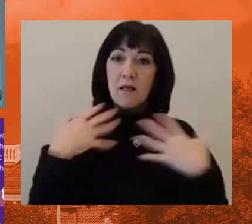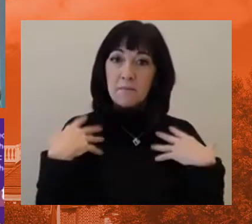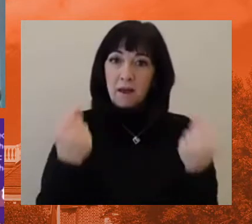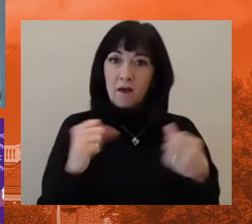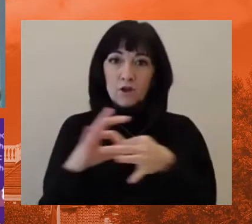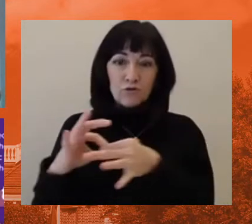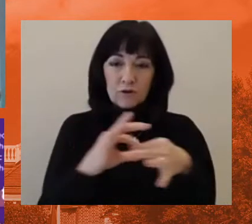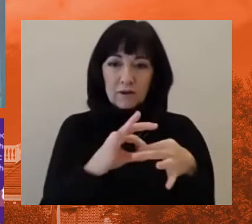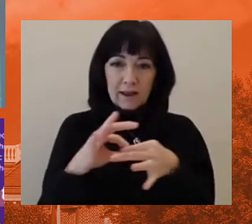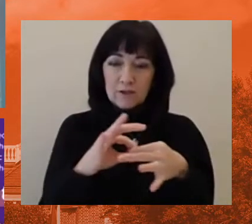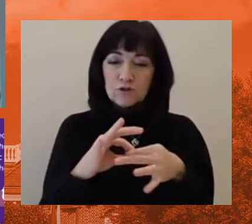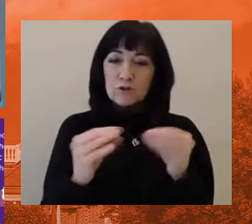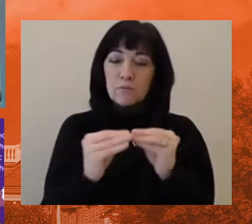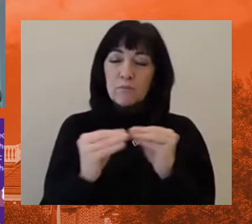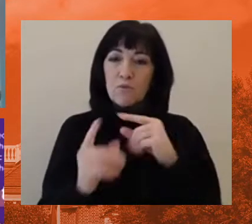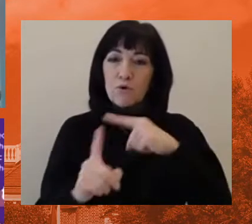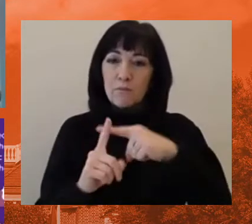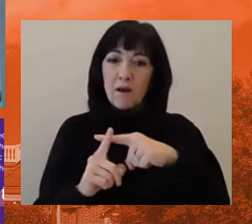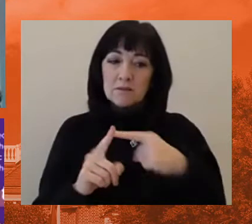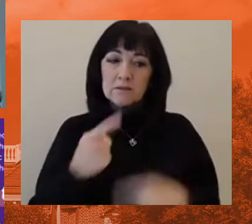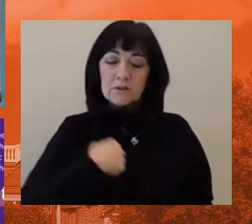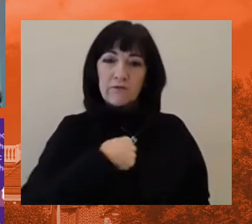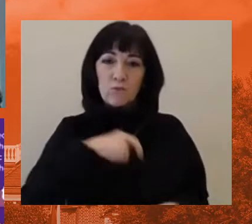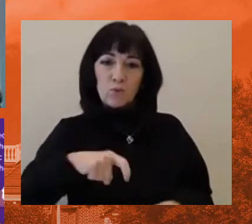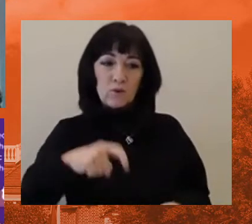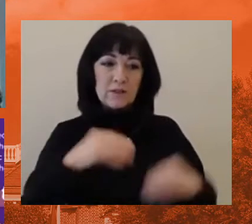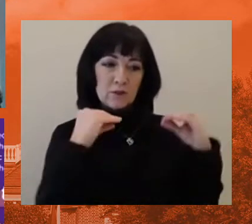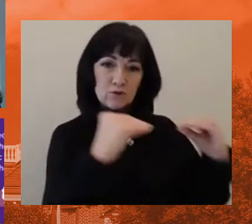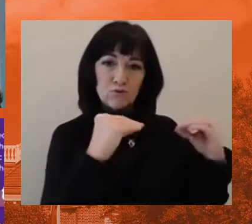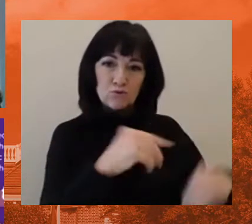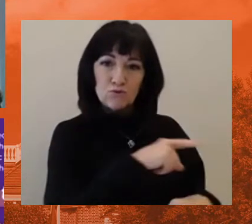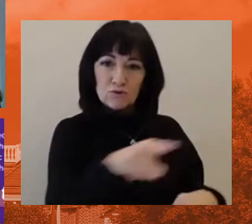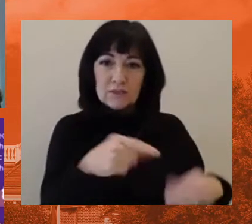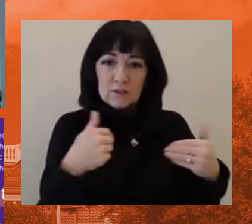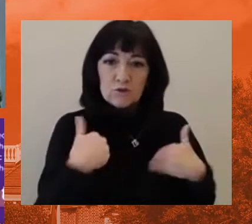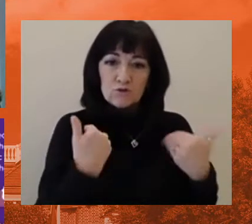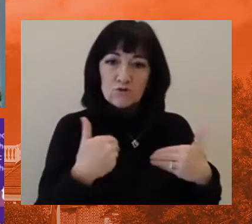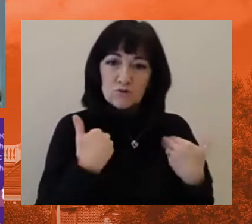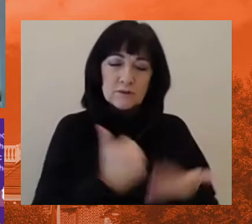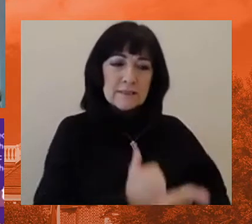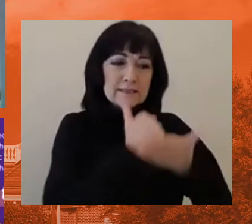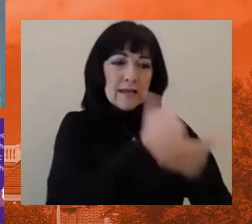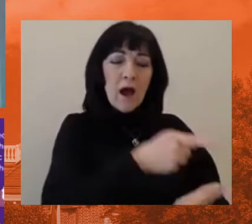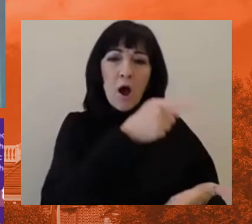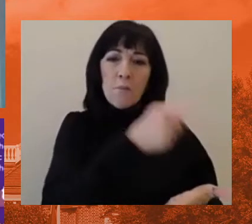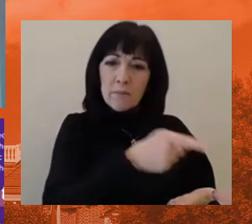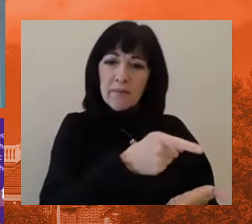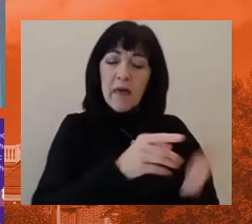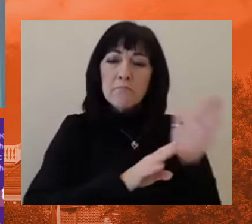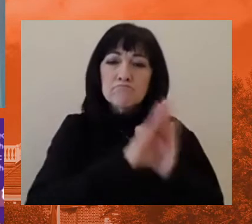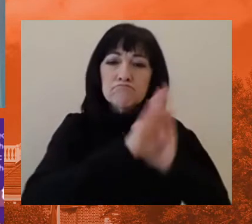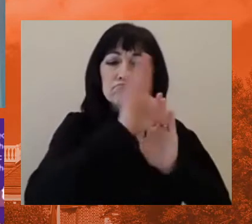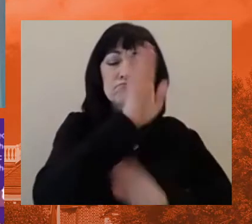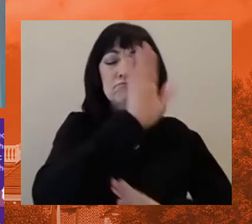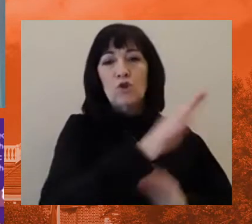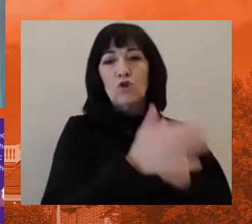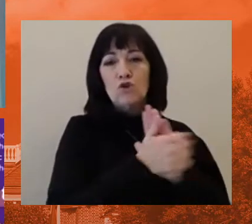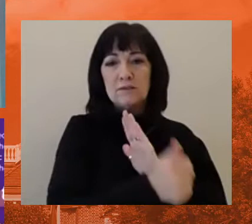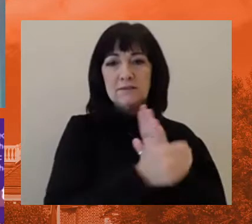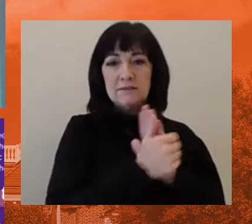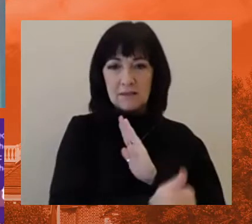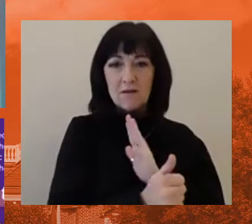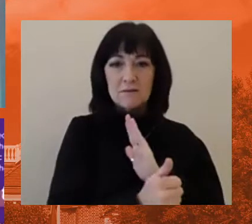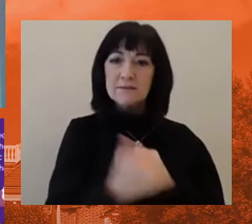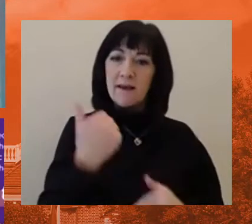must collectively enable our youth to hone the skills needed to create and support positive interactions. Therefore,